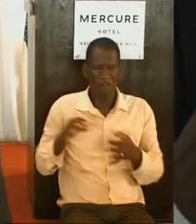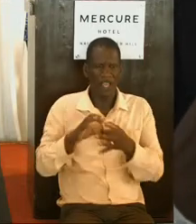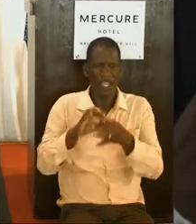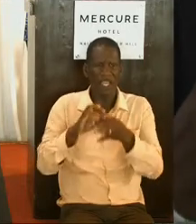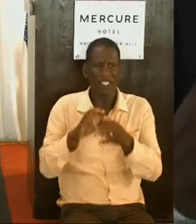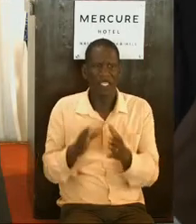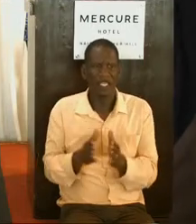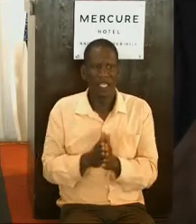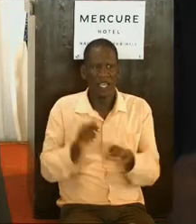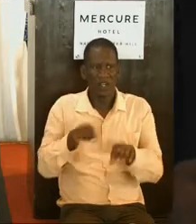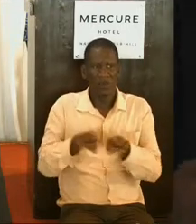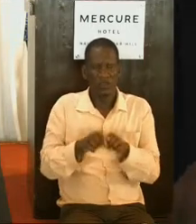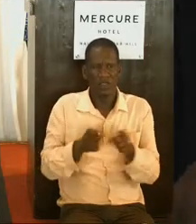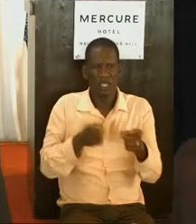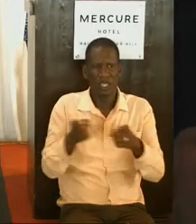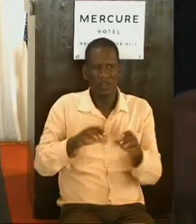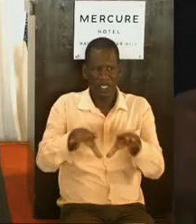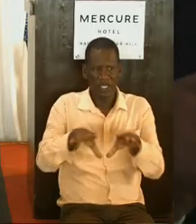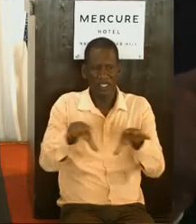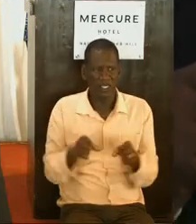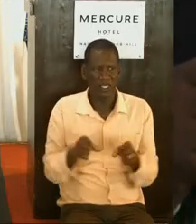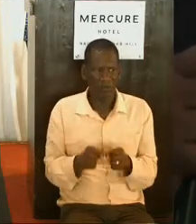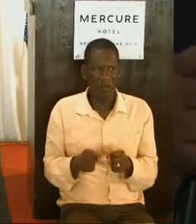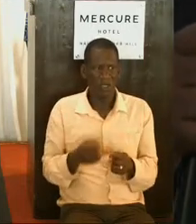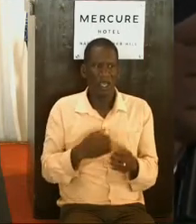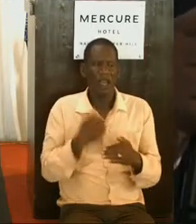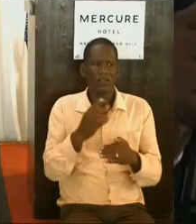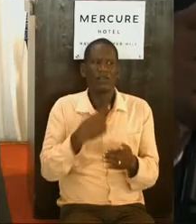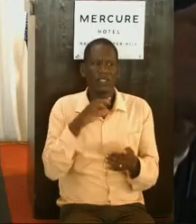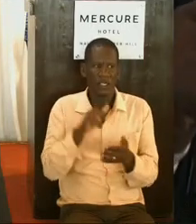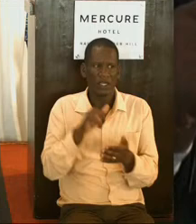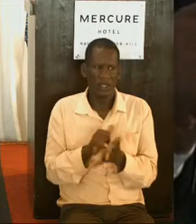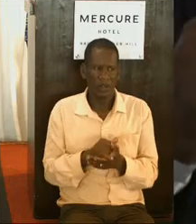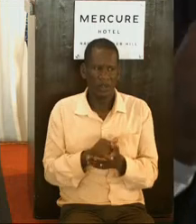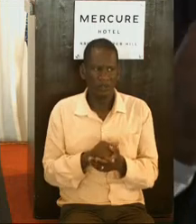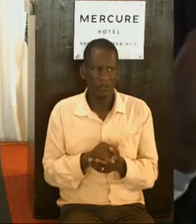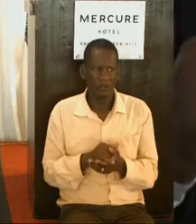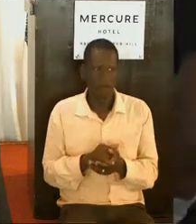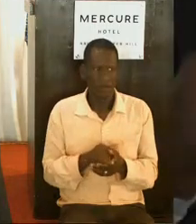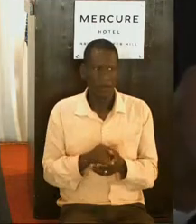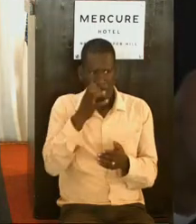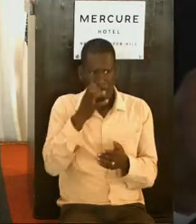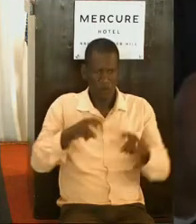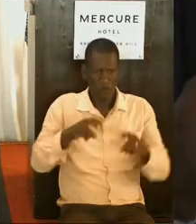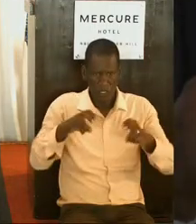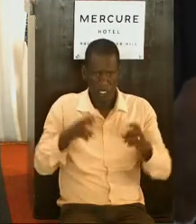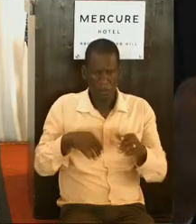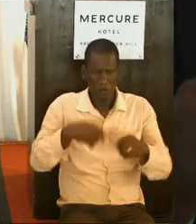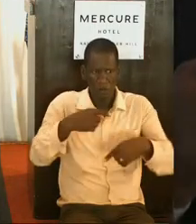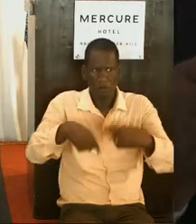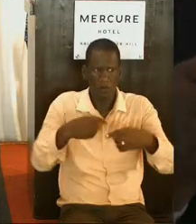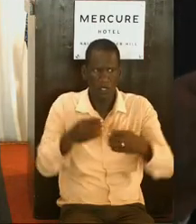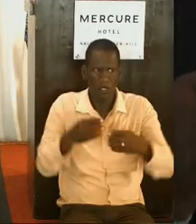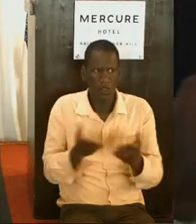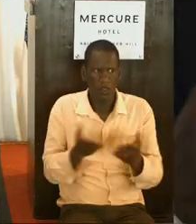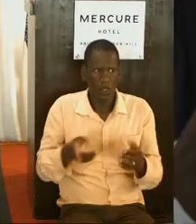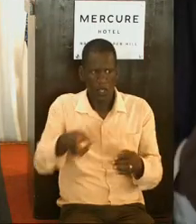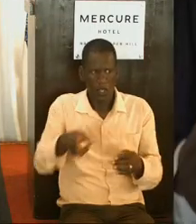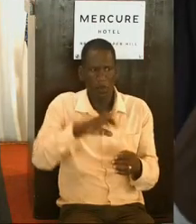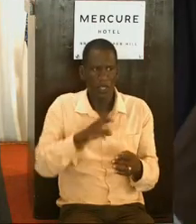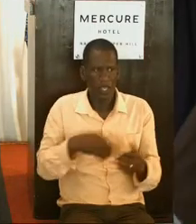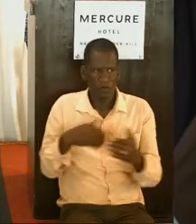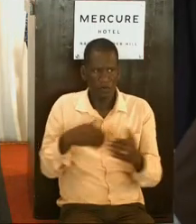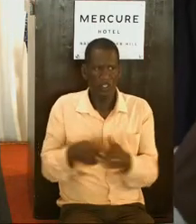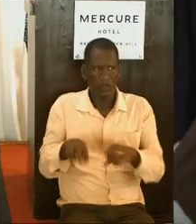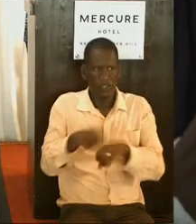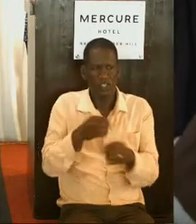culture and in our governance systems having said that because we are looking at progress where we are in terms of